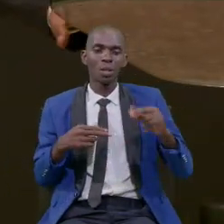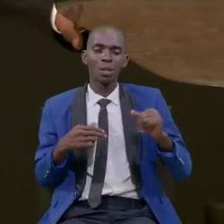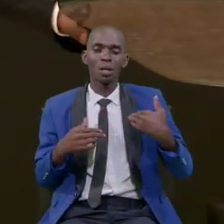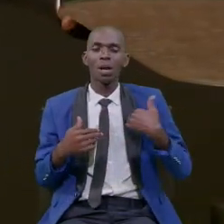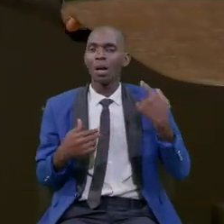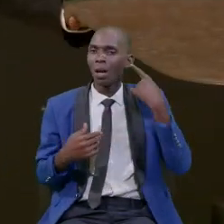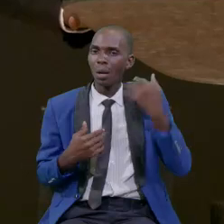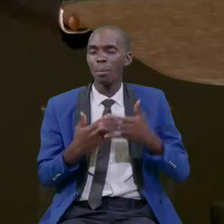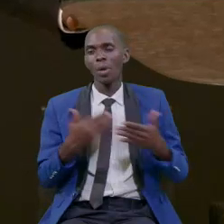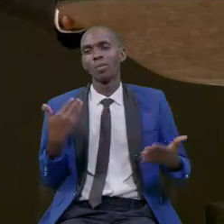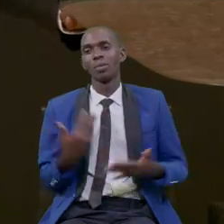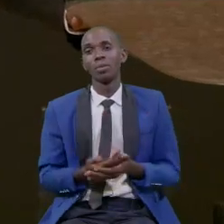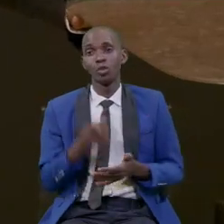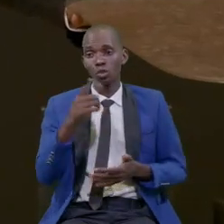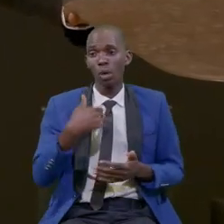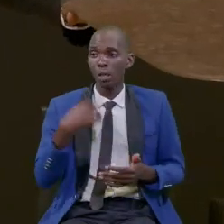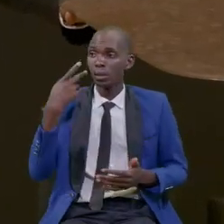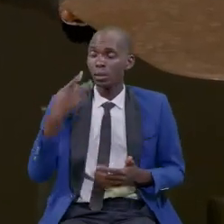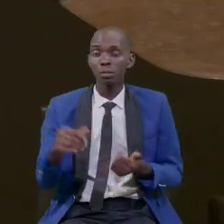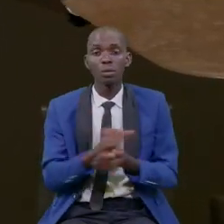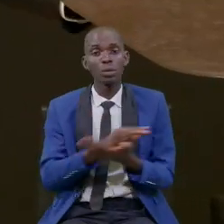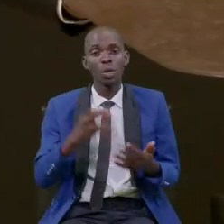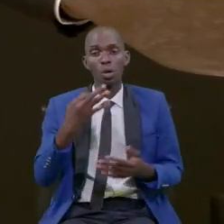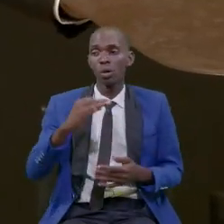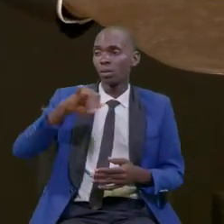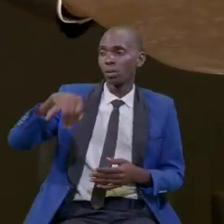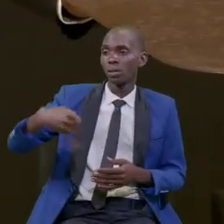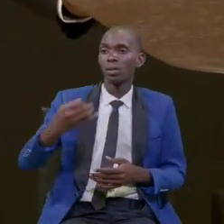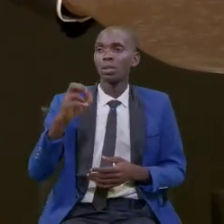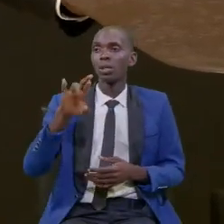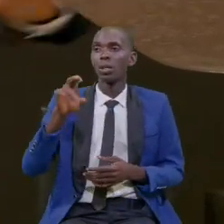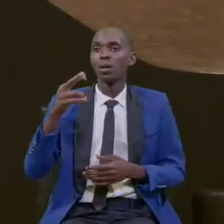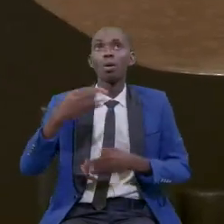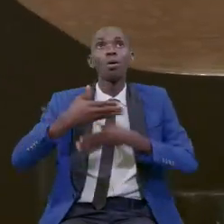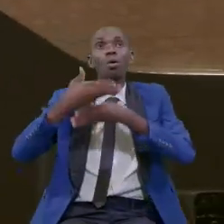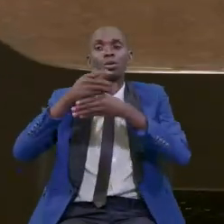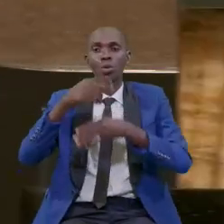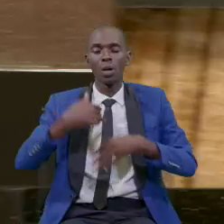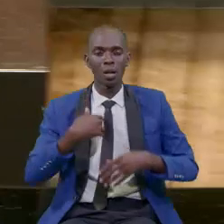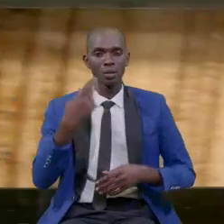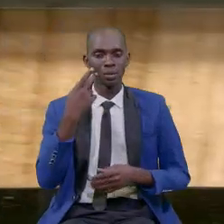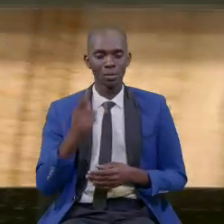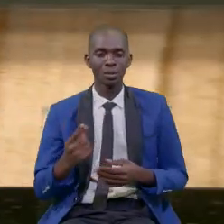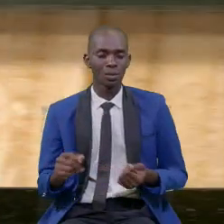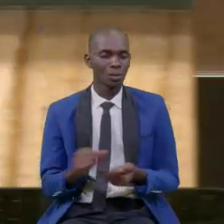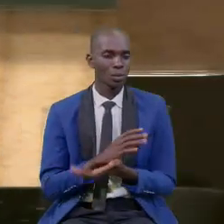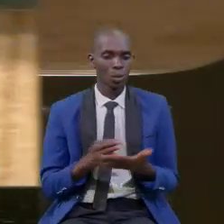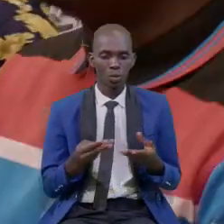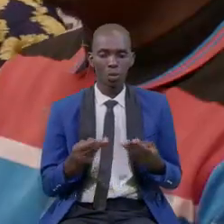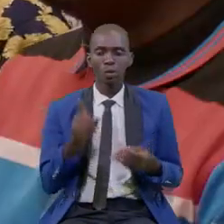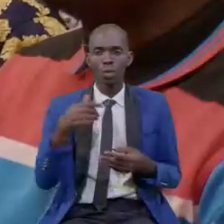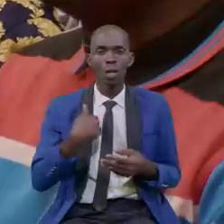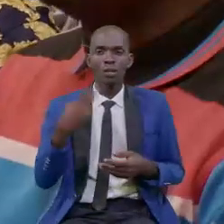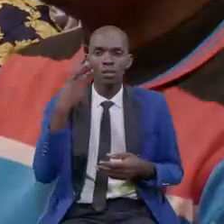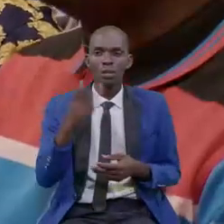destruction of Jericho walls. You've seen the destruction of Goliath. You have seen the water out of the